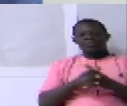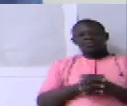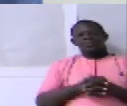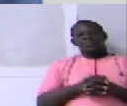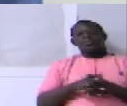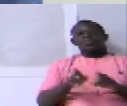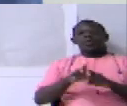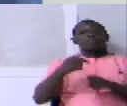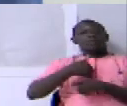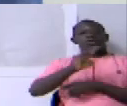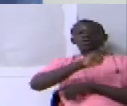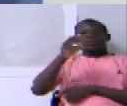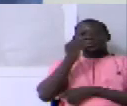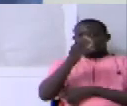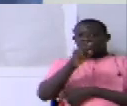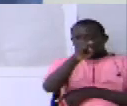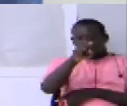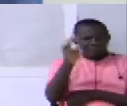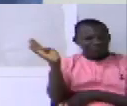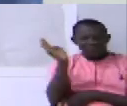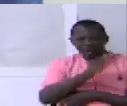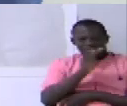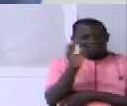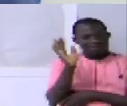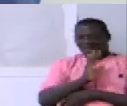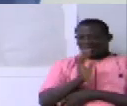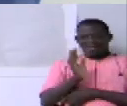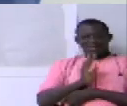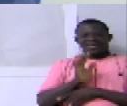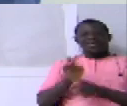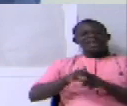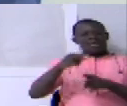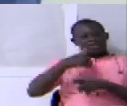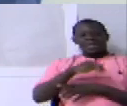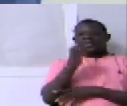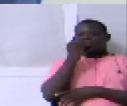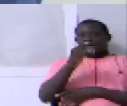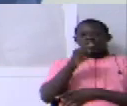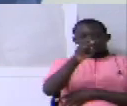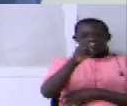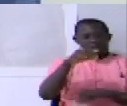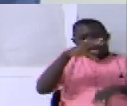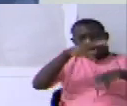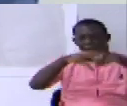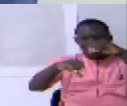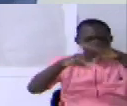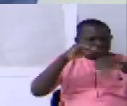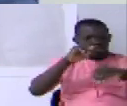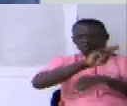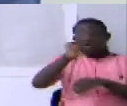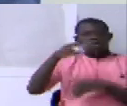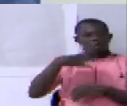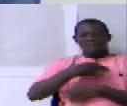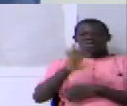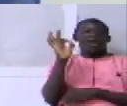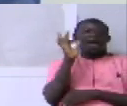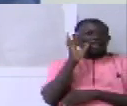I'm not saying that you are lying. I understand. I am saying that you are avoiding to answer the